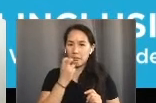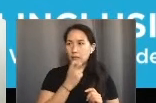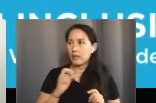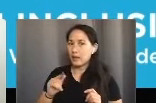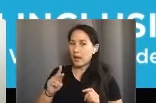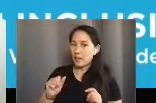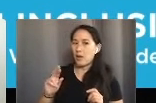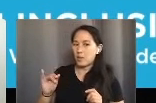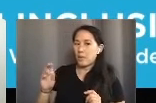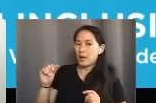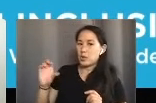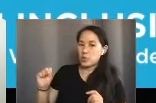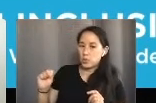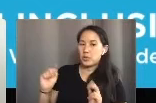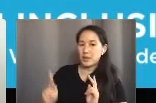Ramaytush people,